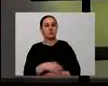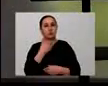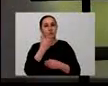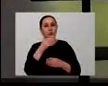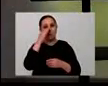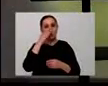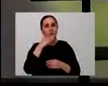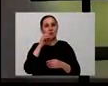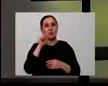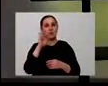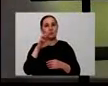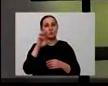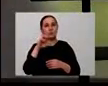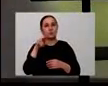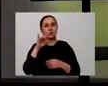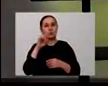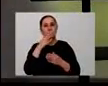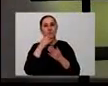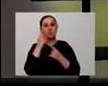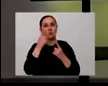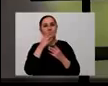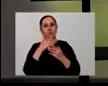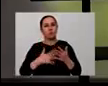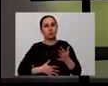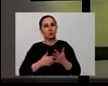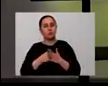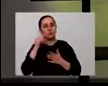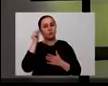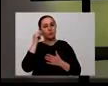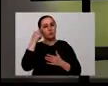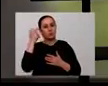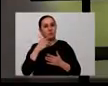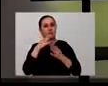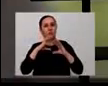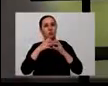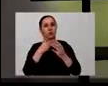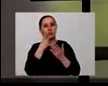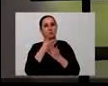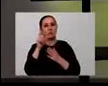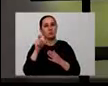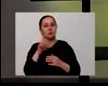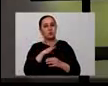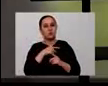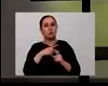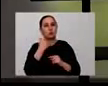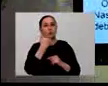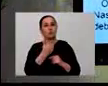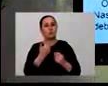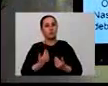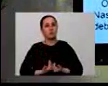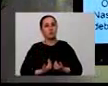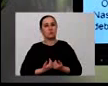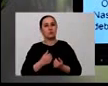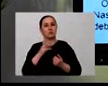Uning otasi Abdurahimboy zamonasining o'ziga to'q, o'qimishli, dunyo ko'rgan kishilardan edi. Uning